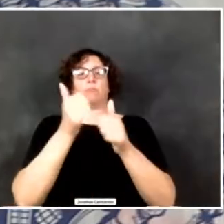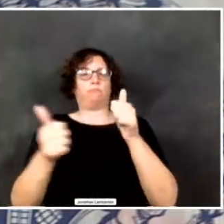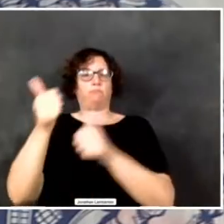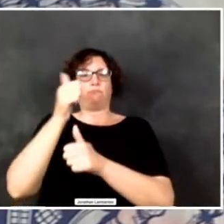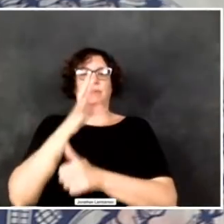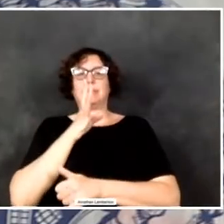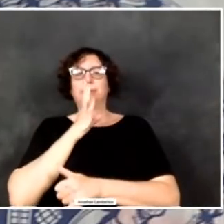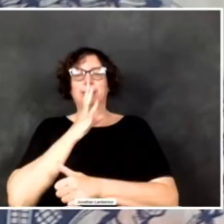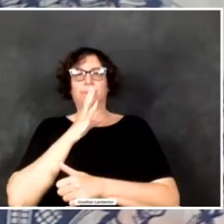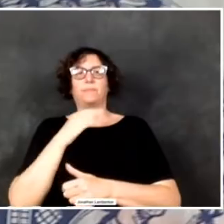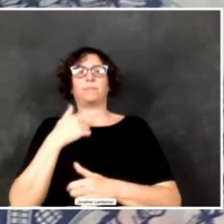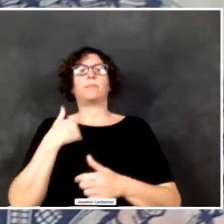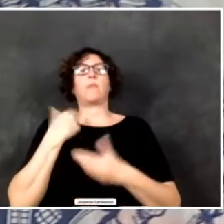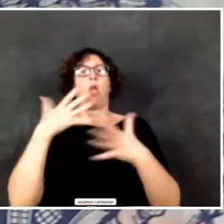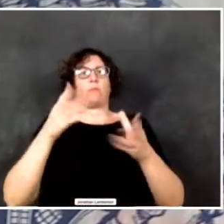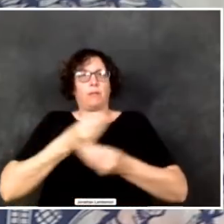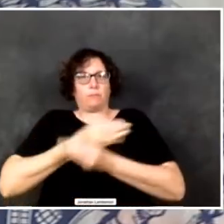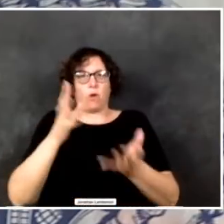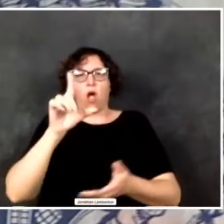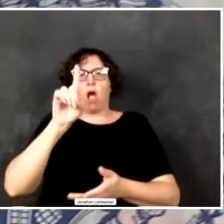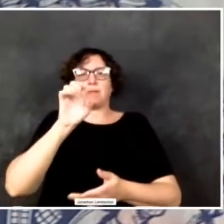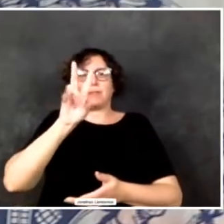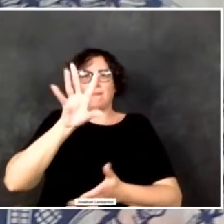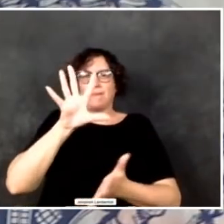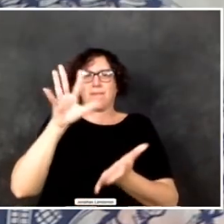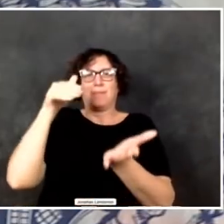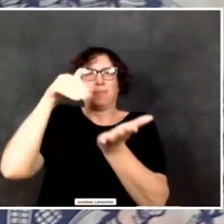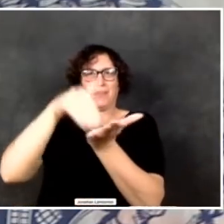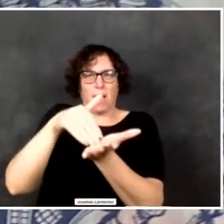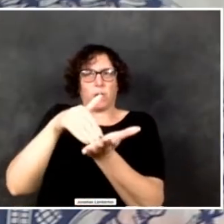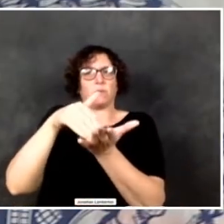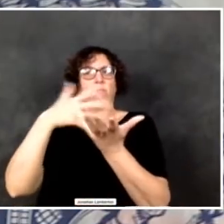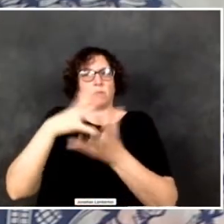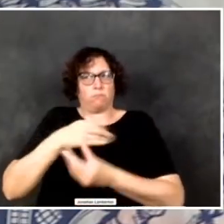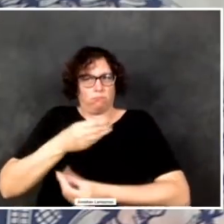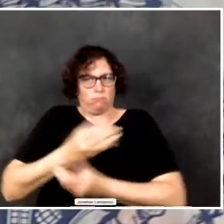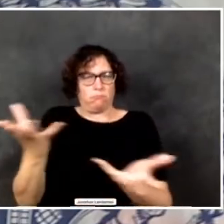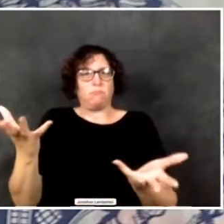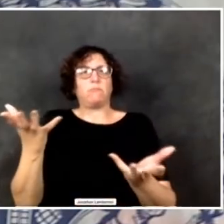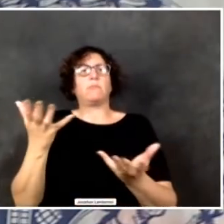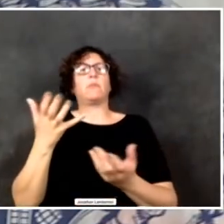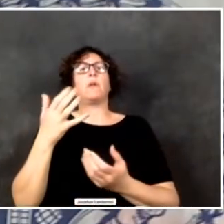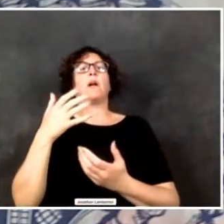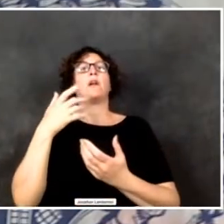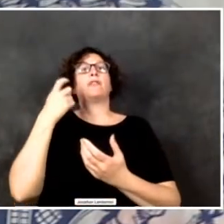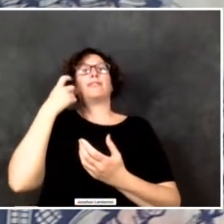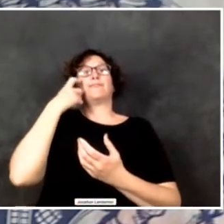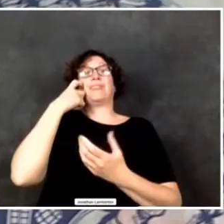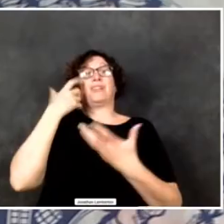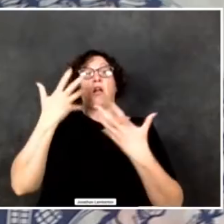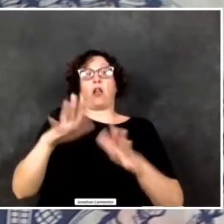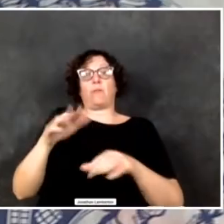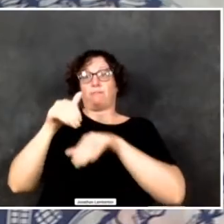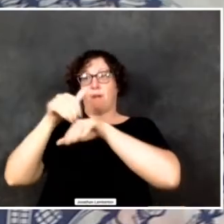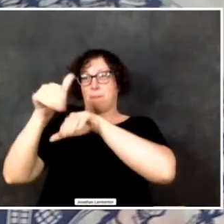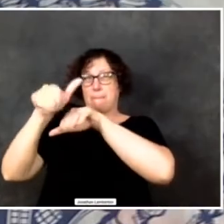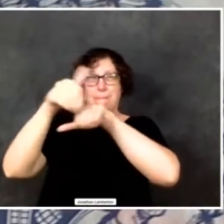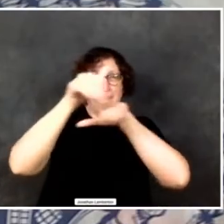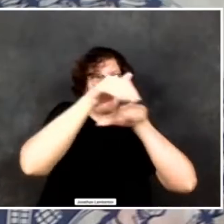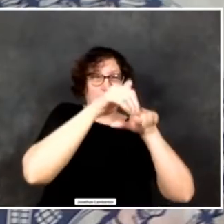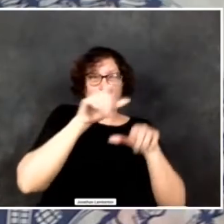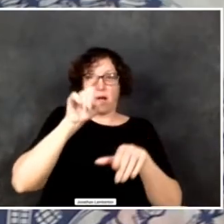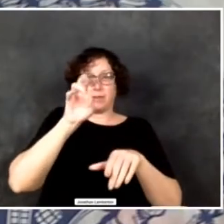70,000 devices of the 200,000 that we need to still distribute. Yesterday's conversation